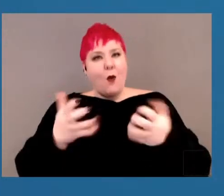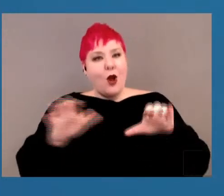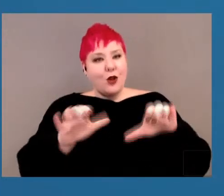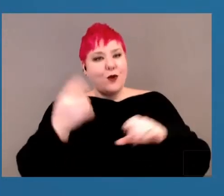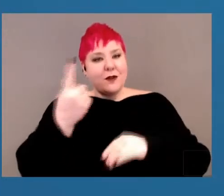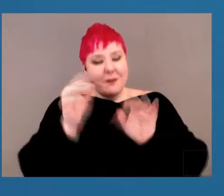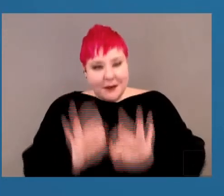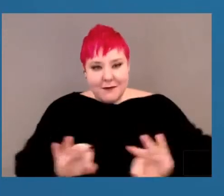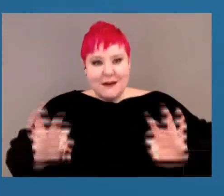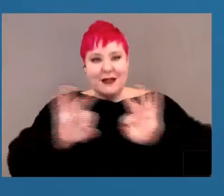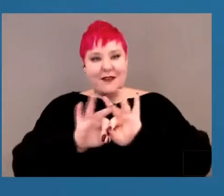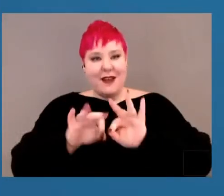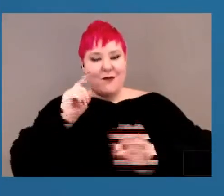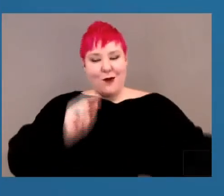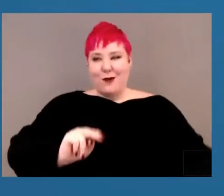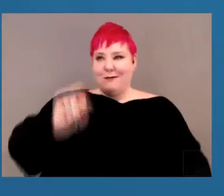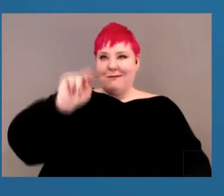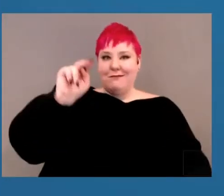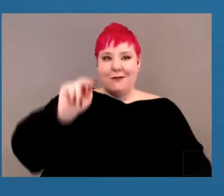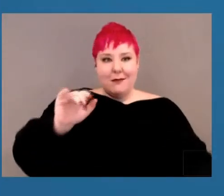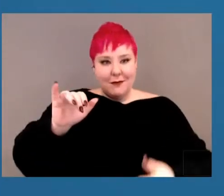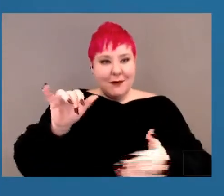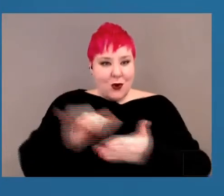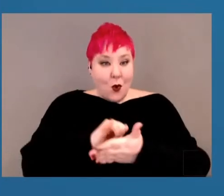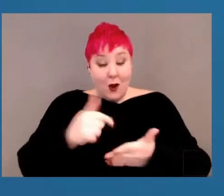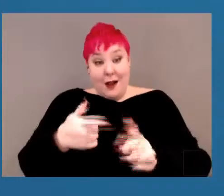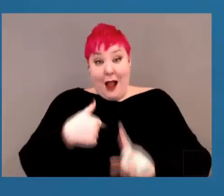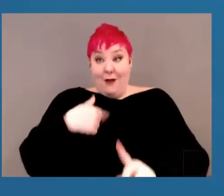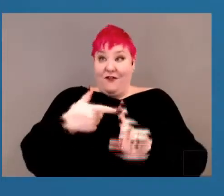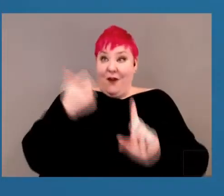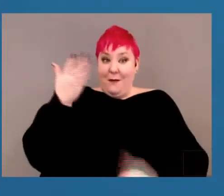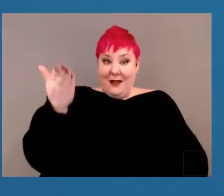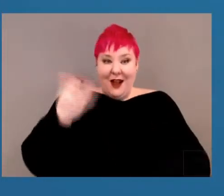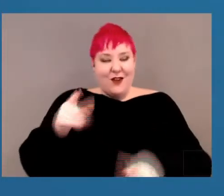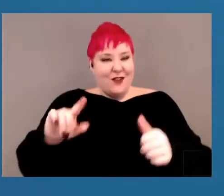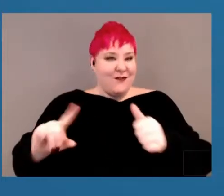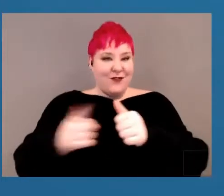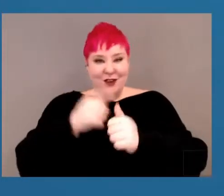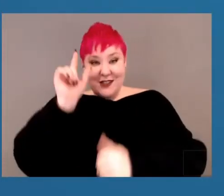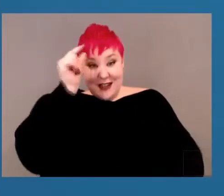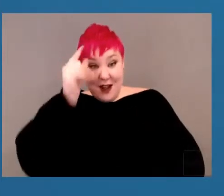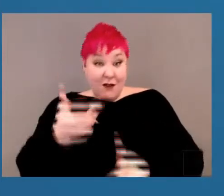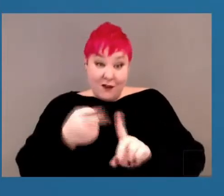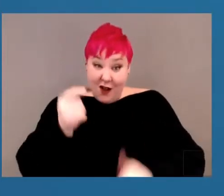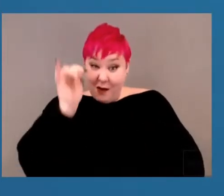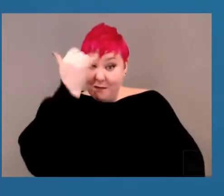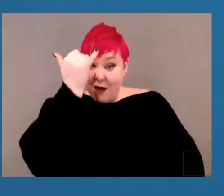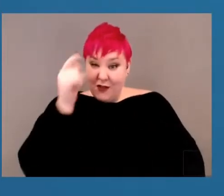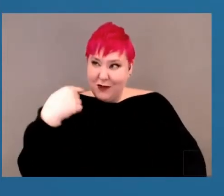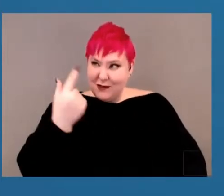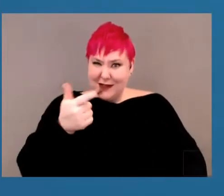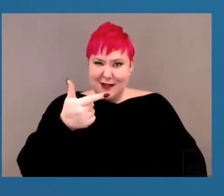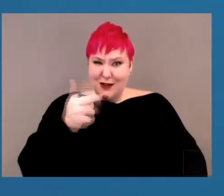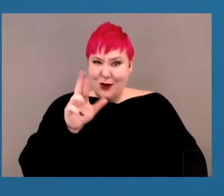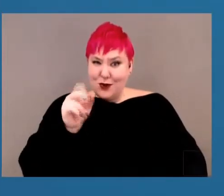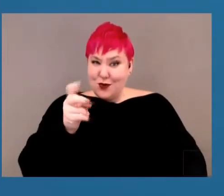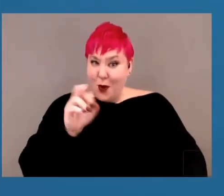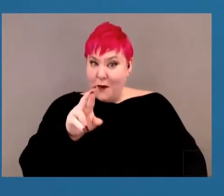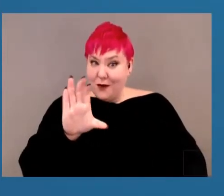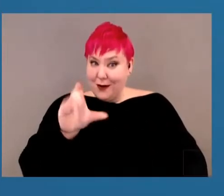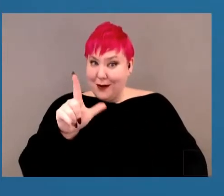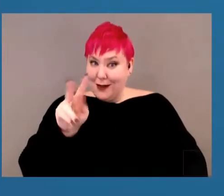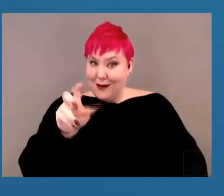upstater, the first upstate governor in a long time, first governor from Buffalo since Grover Cleveland.